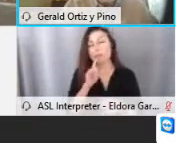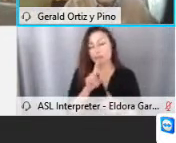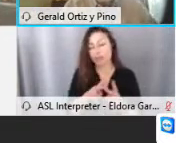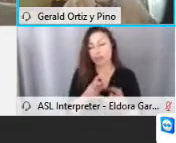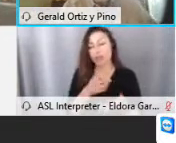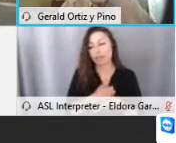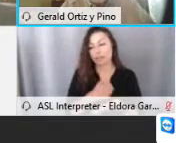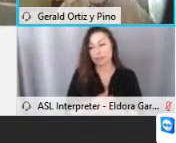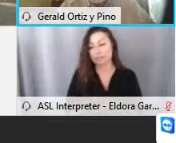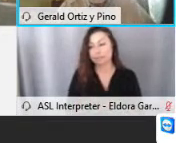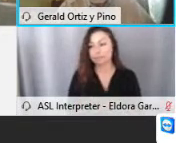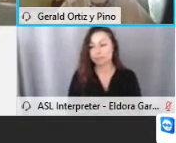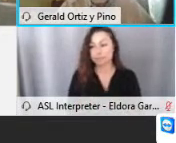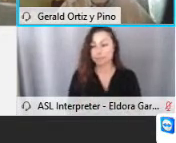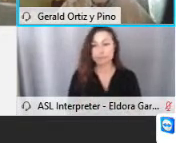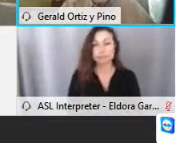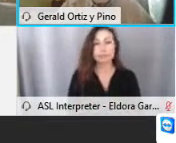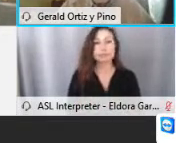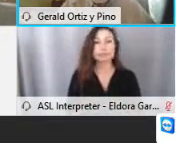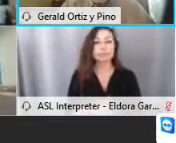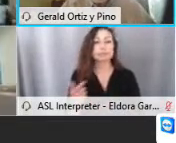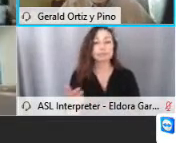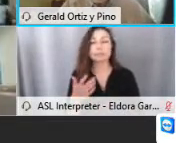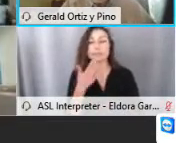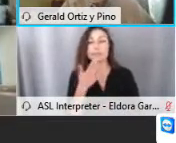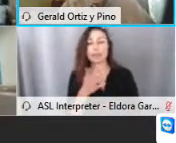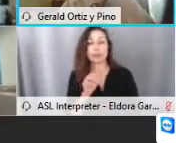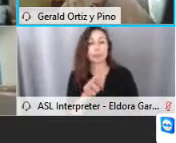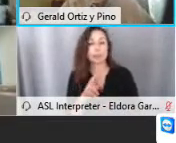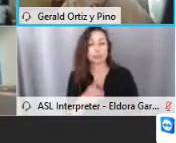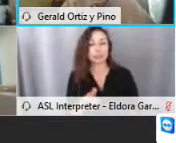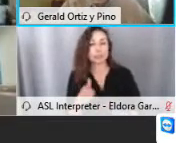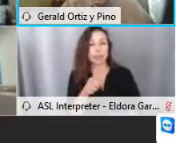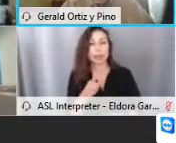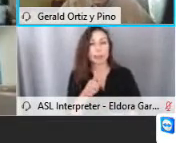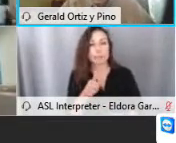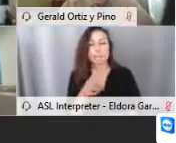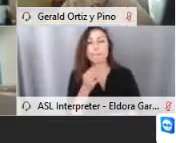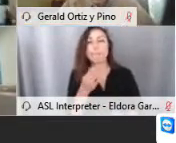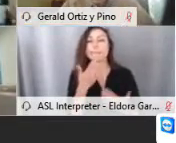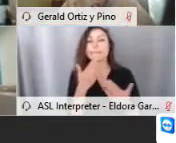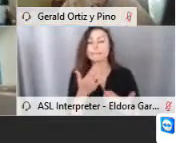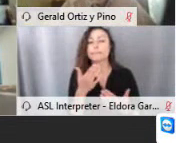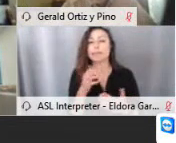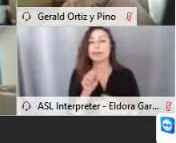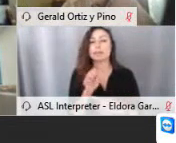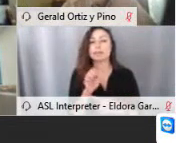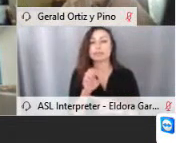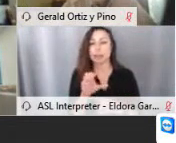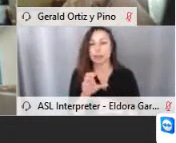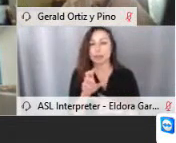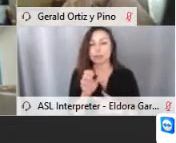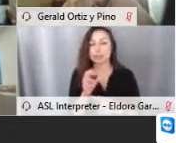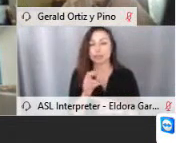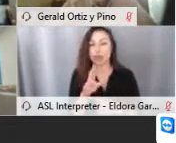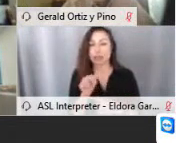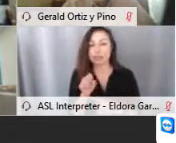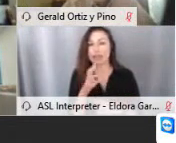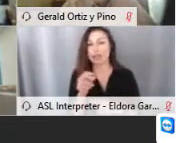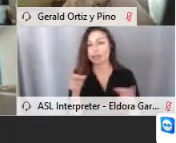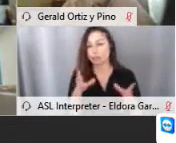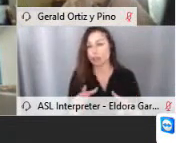really helpful. Thank you, Mr. Chair, and thank you, Secretary Scrace and